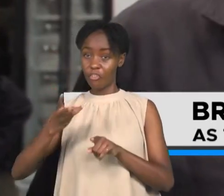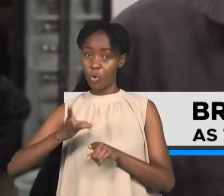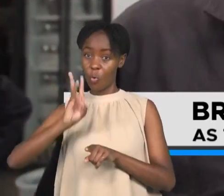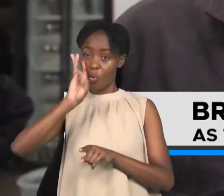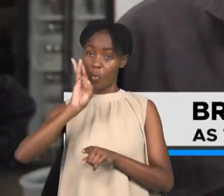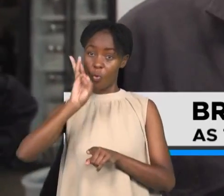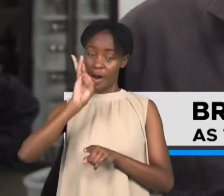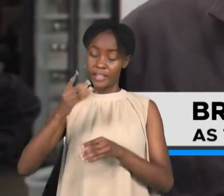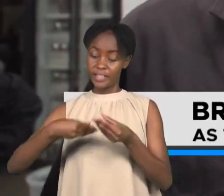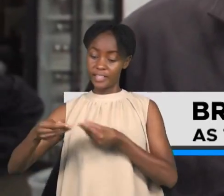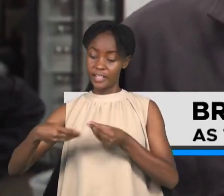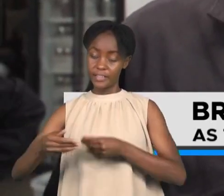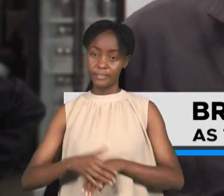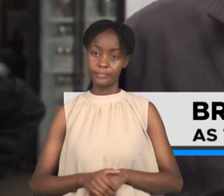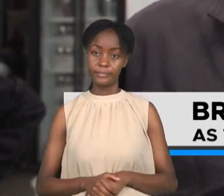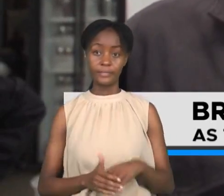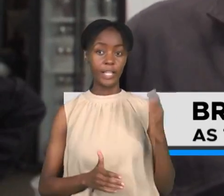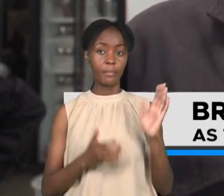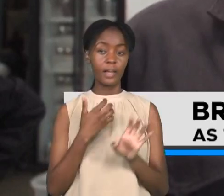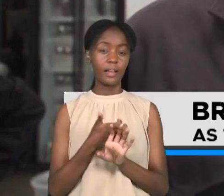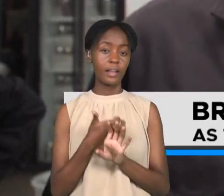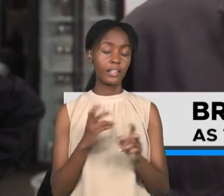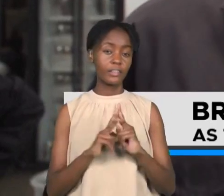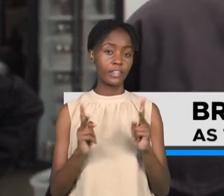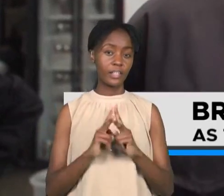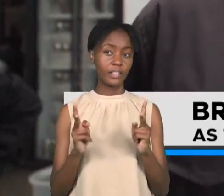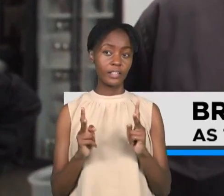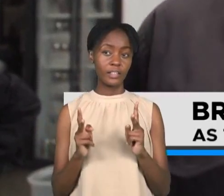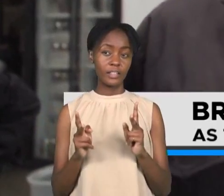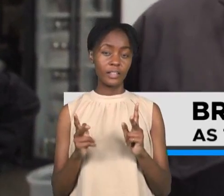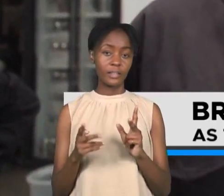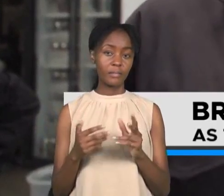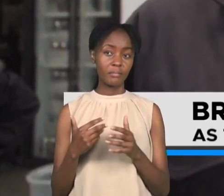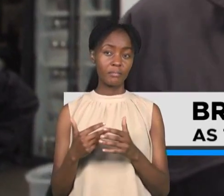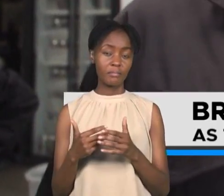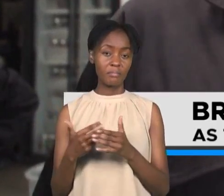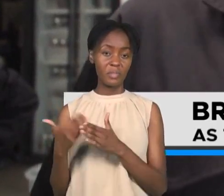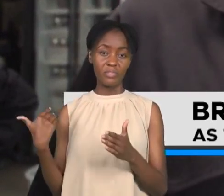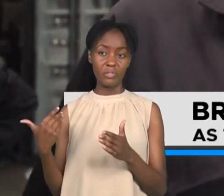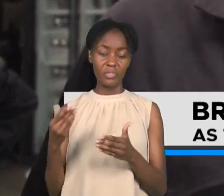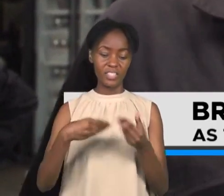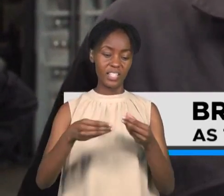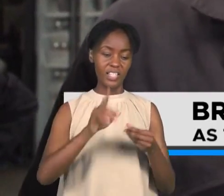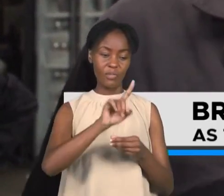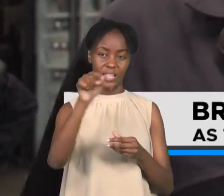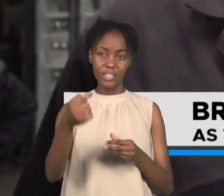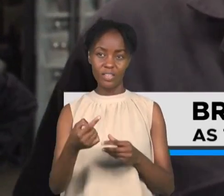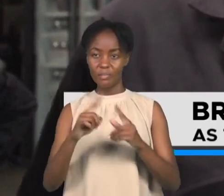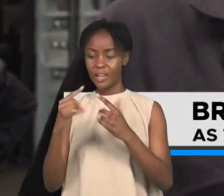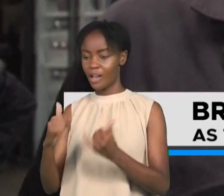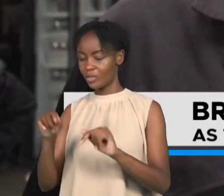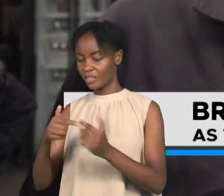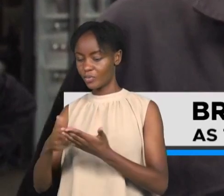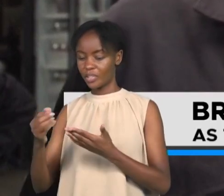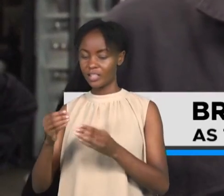It was very hard because you come from maybe you have 1,000 to totally you've got nothing per week. Nothing at